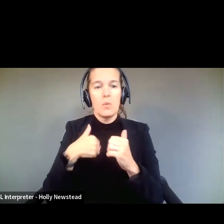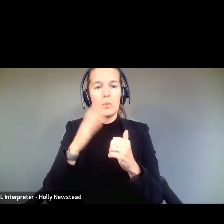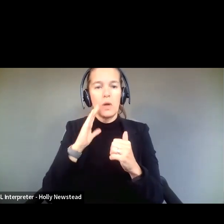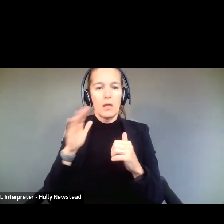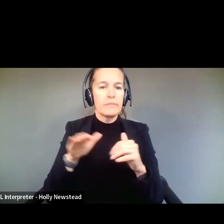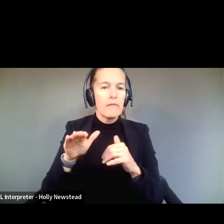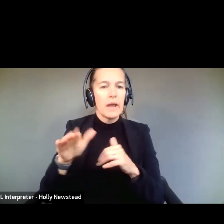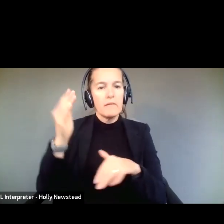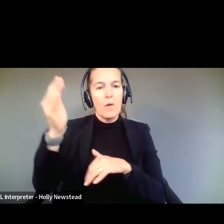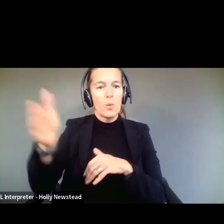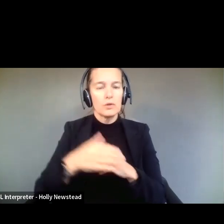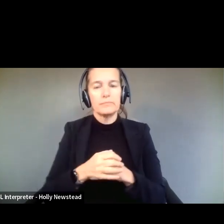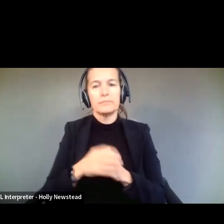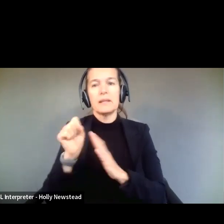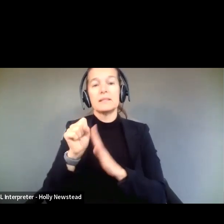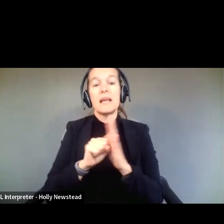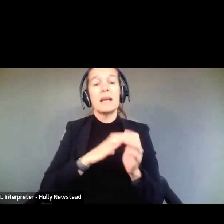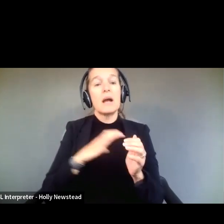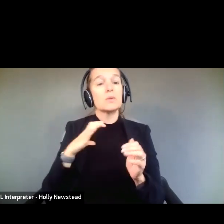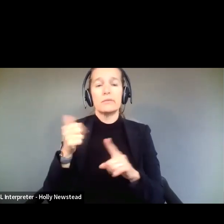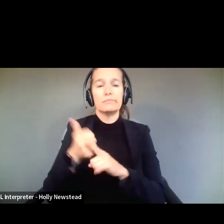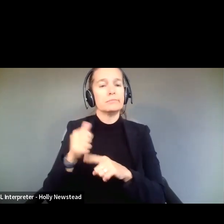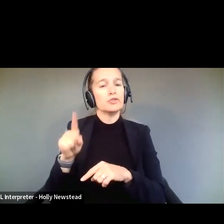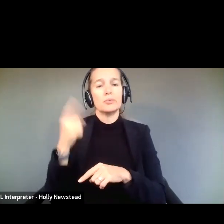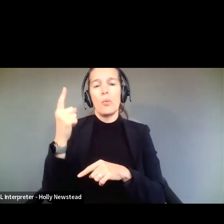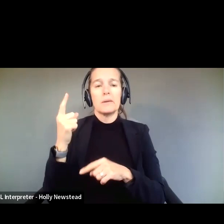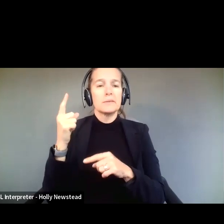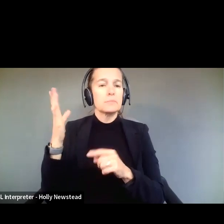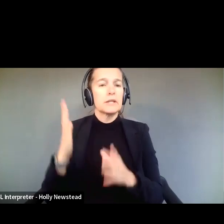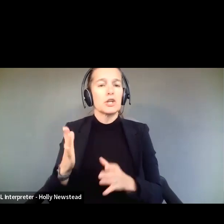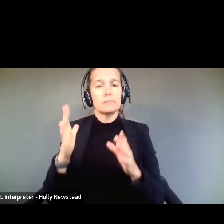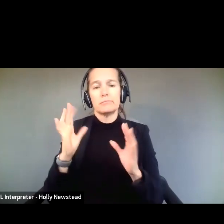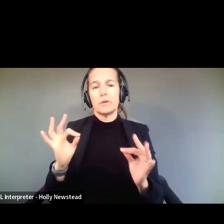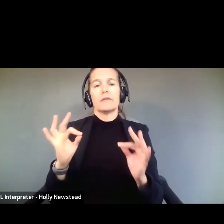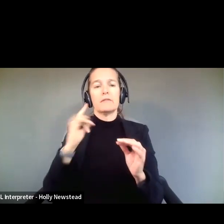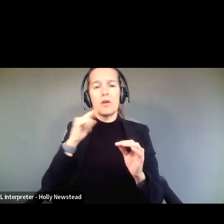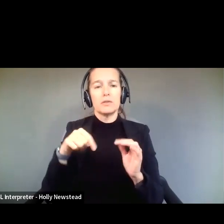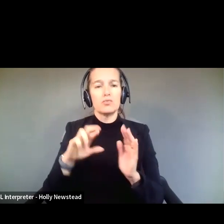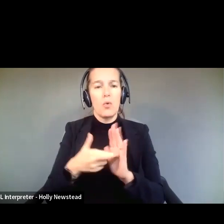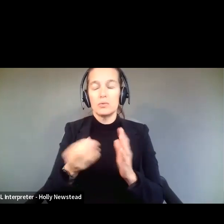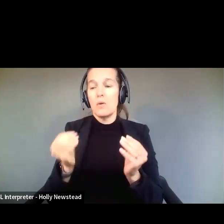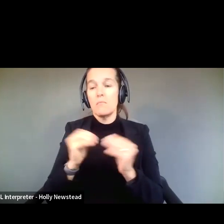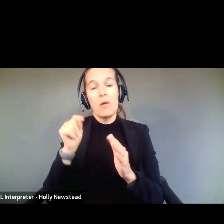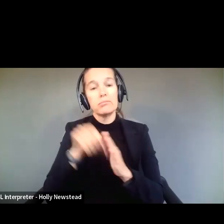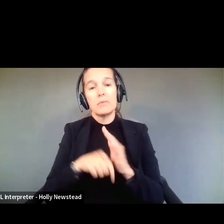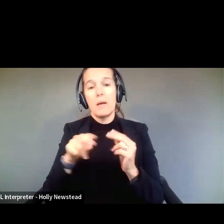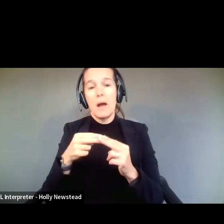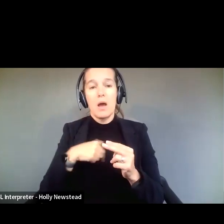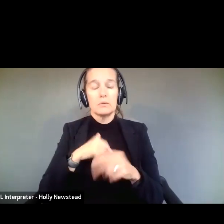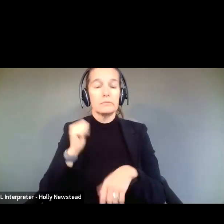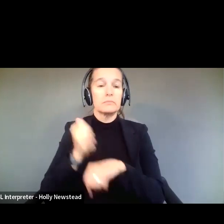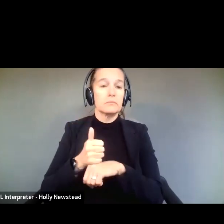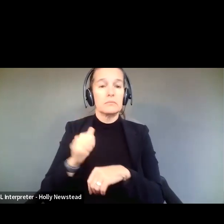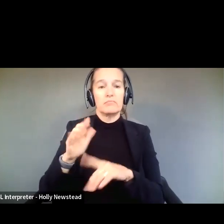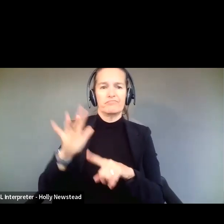us, the State Council is just the one speaker, is perfect framing for our role. So more about us. Established over 50 years ago, the